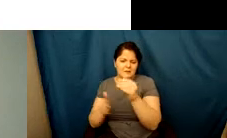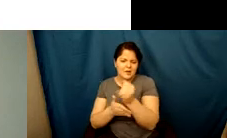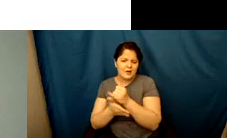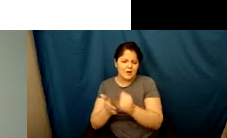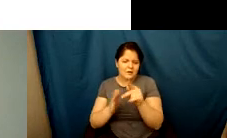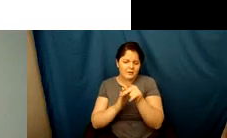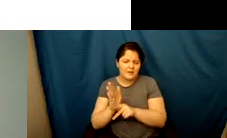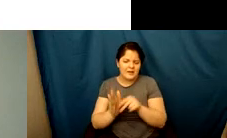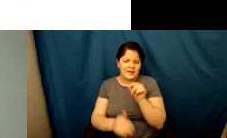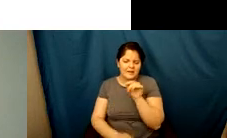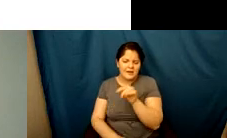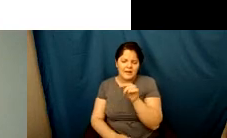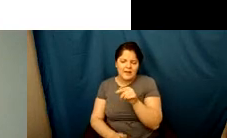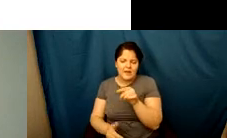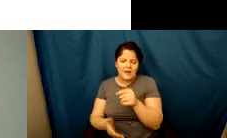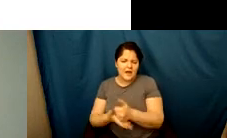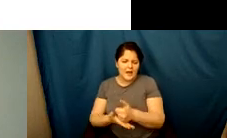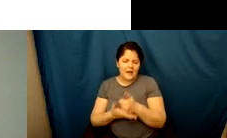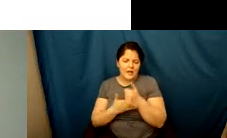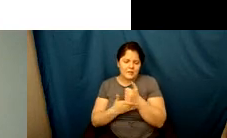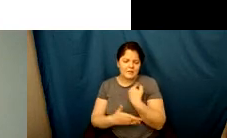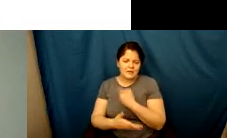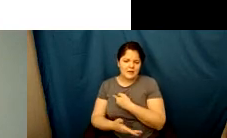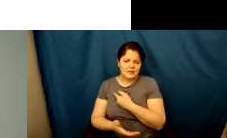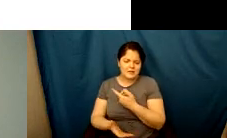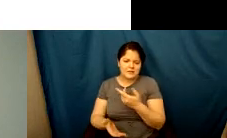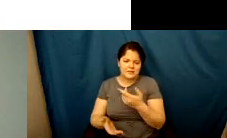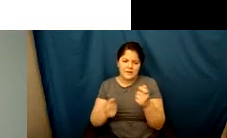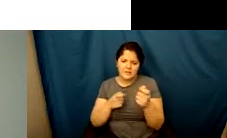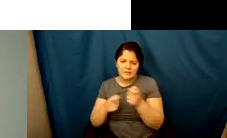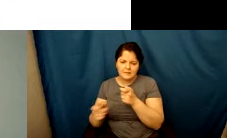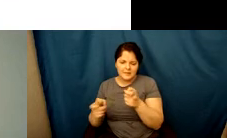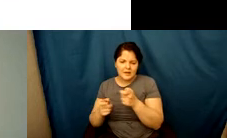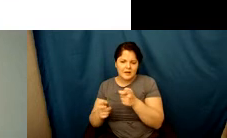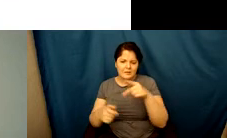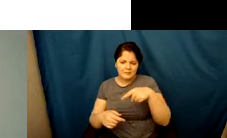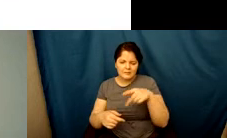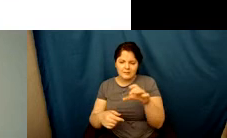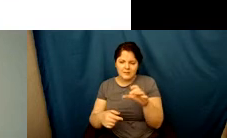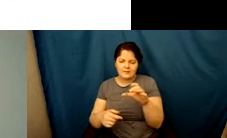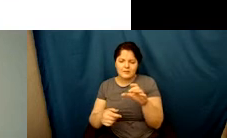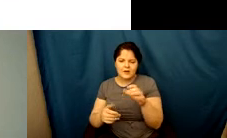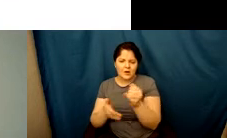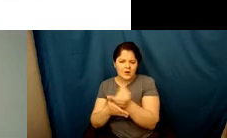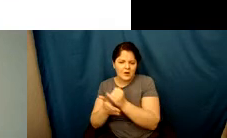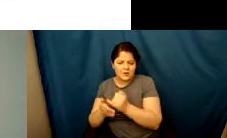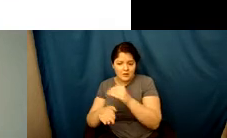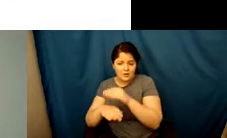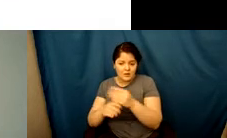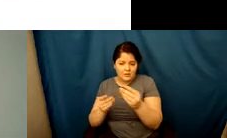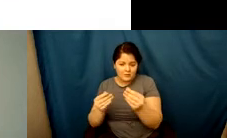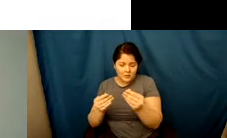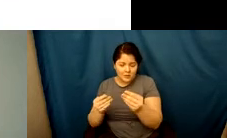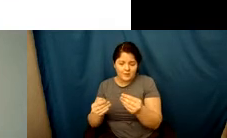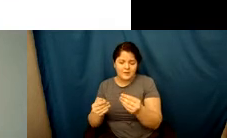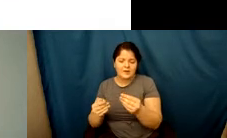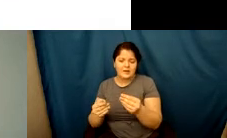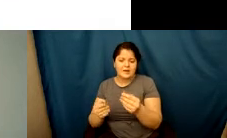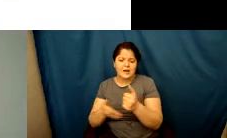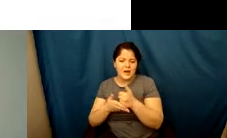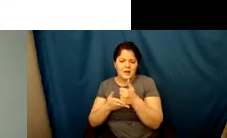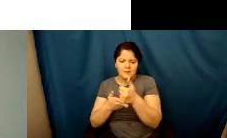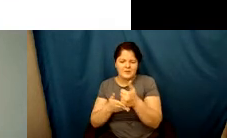would basically help us manage public art that would be on our property. It helps us